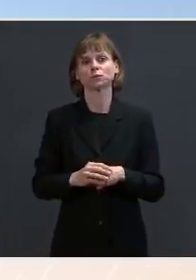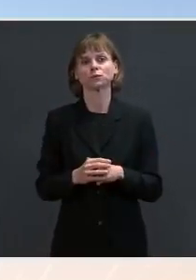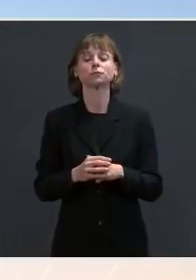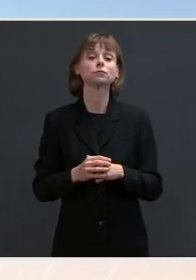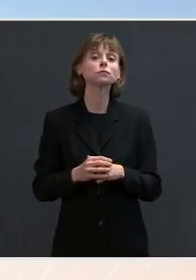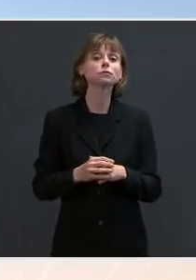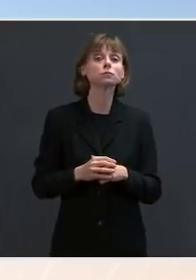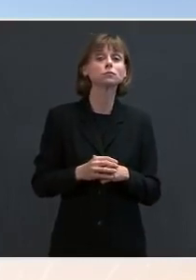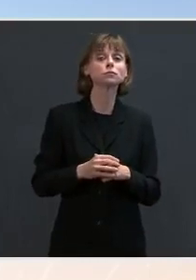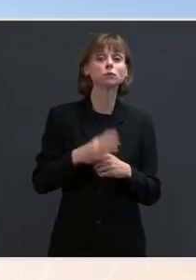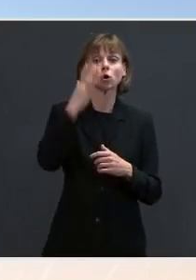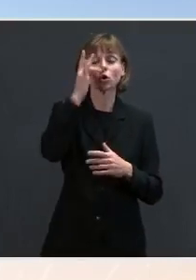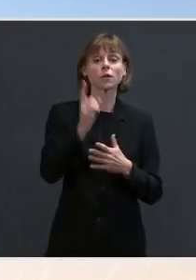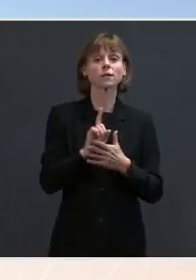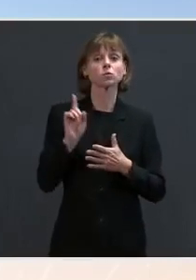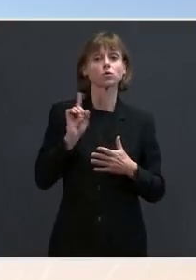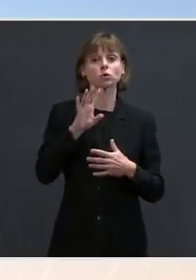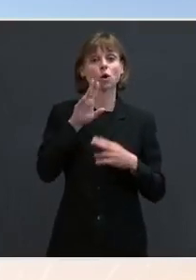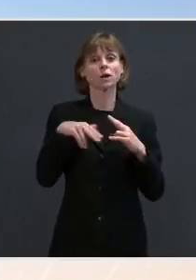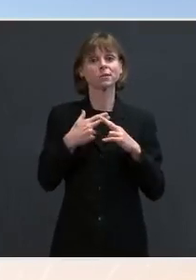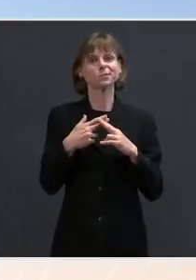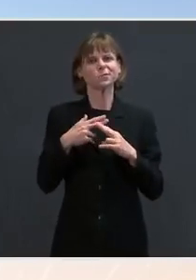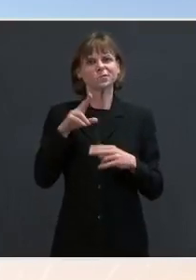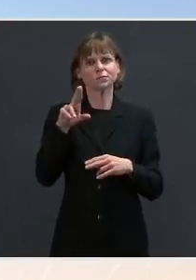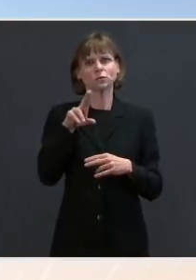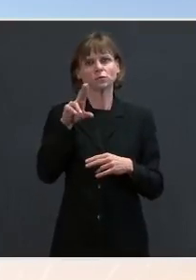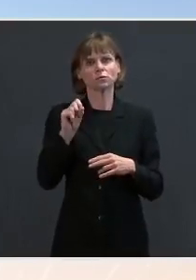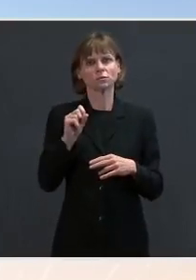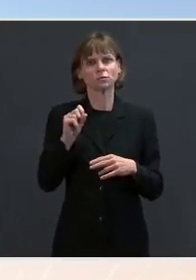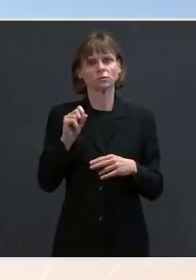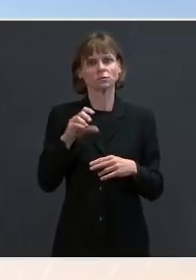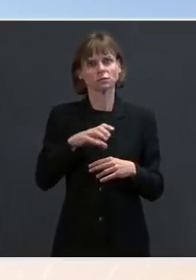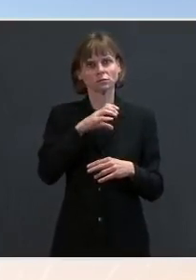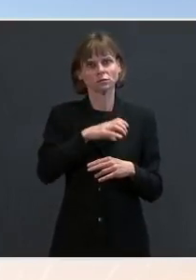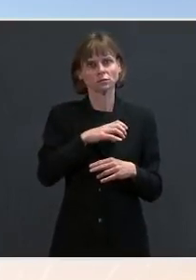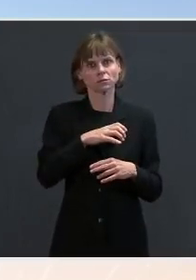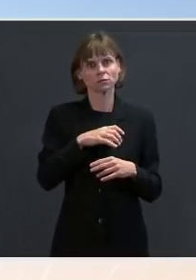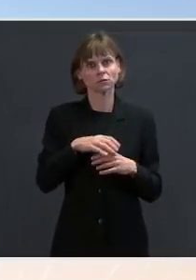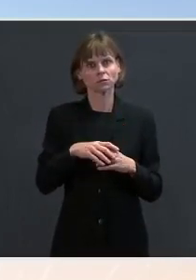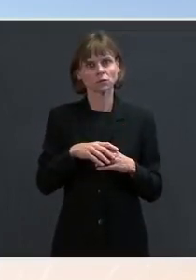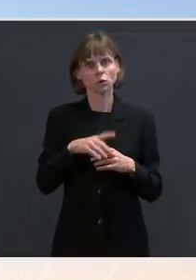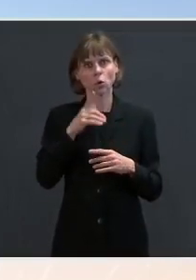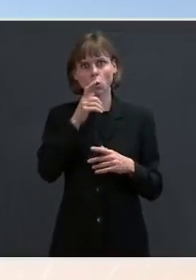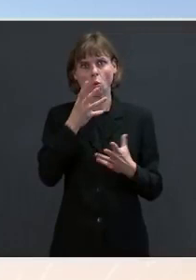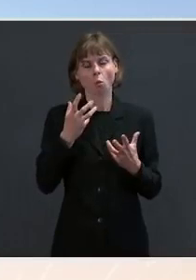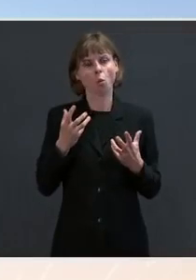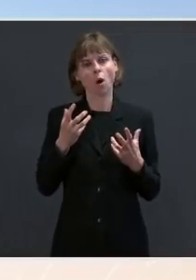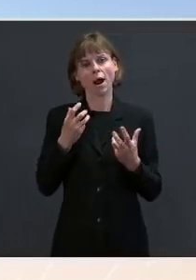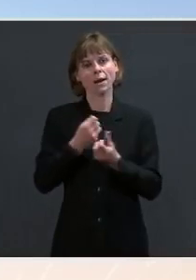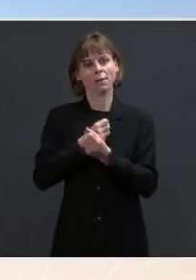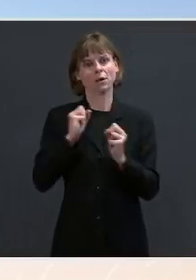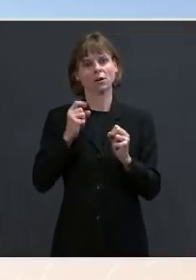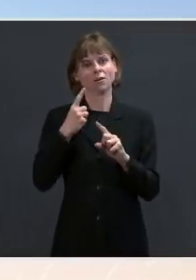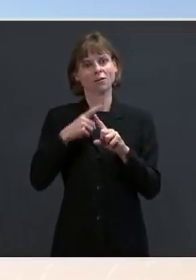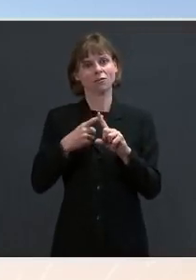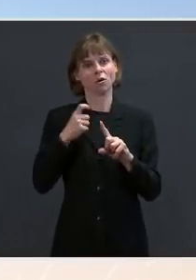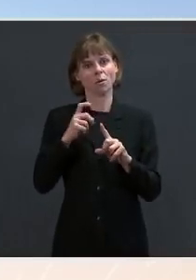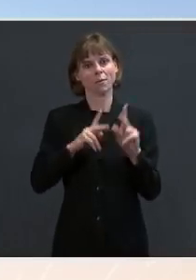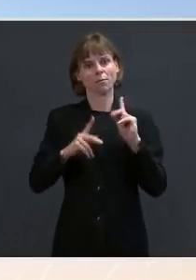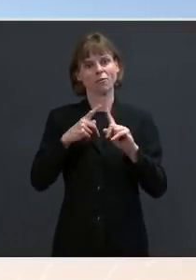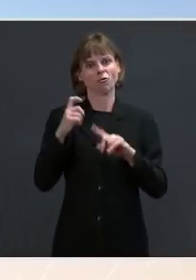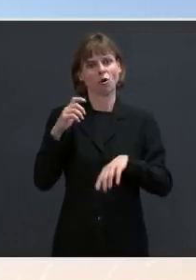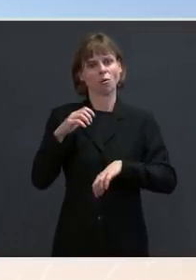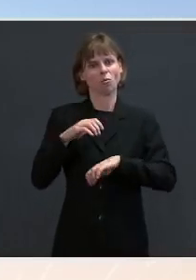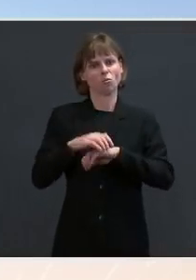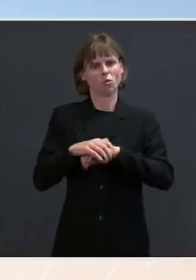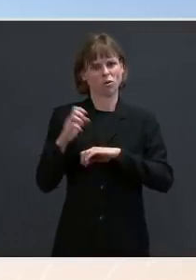week you talked about a U.S. citizen named Anne Sekulis, who now has diplomatic immunity, but people in Britain think she should come back to stand trial.